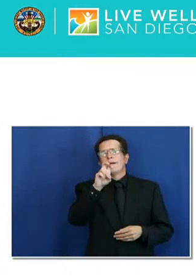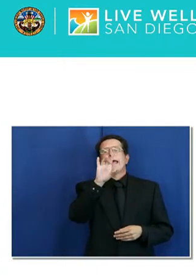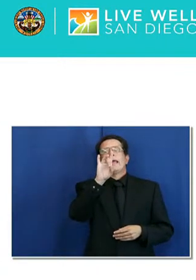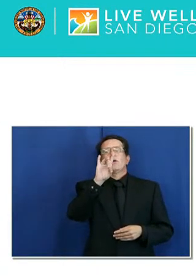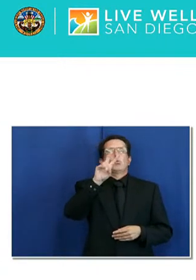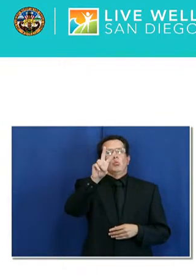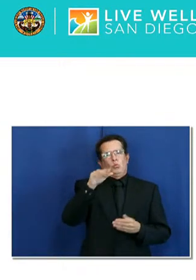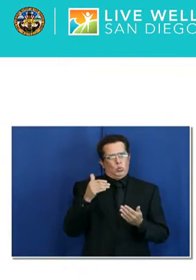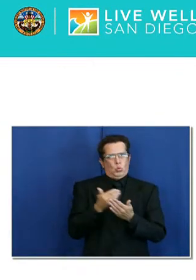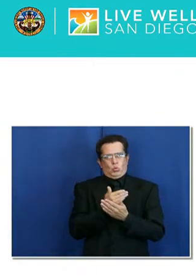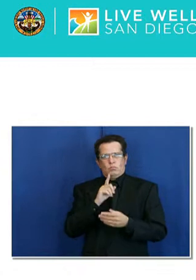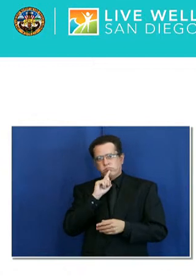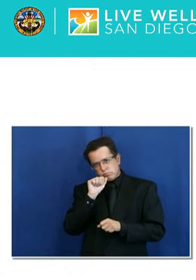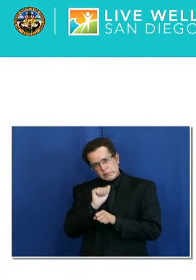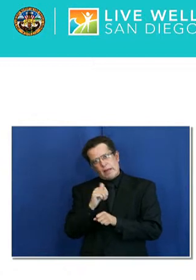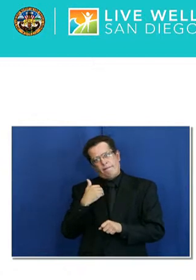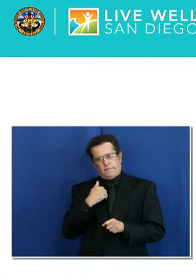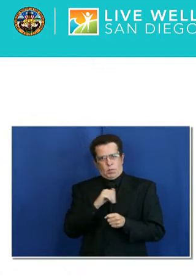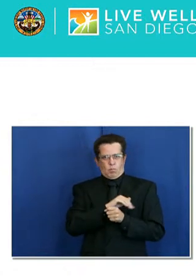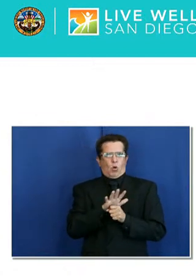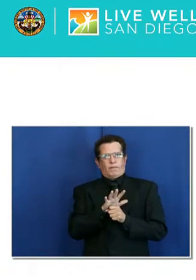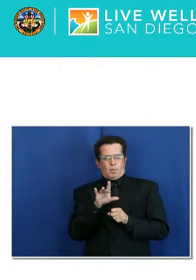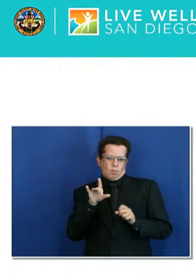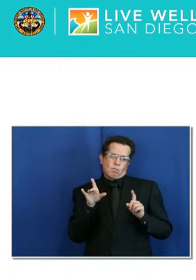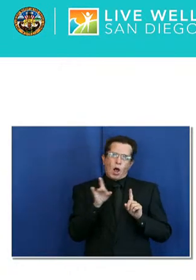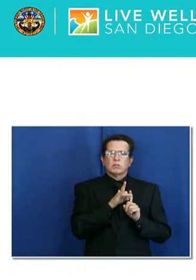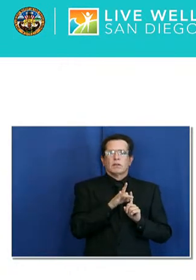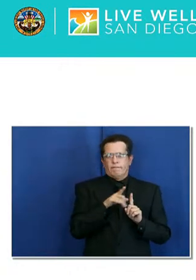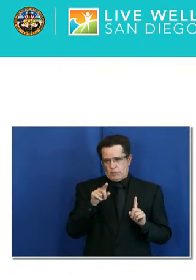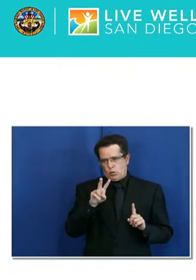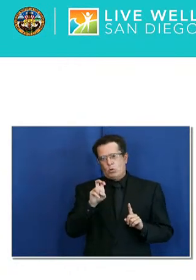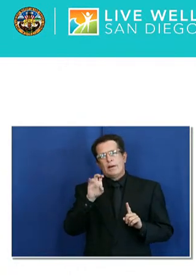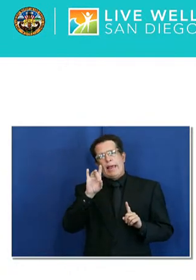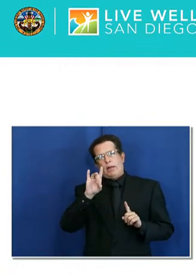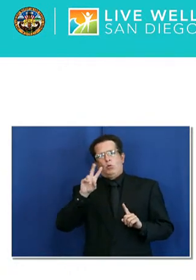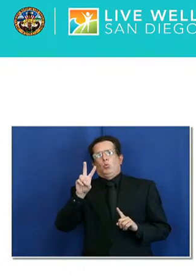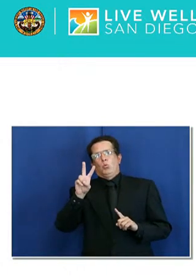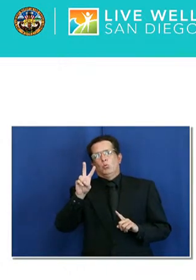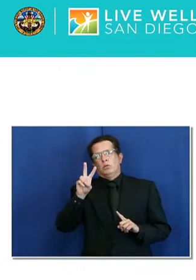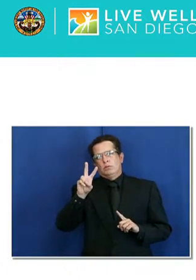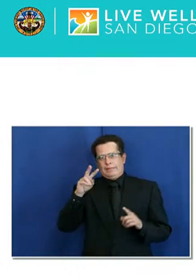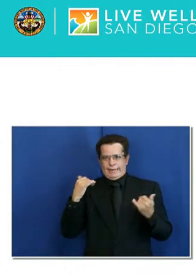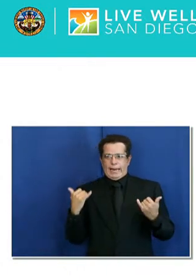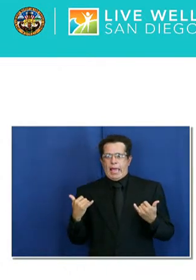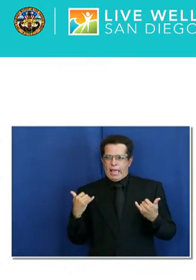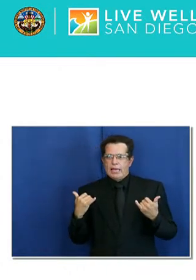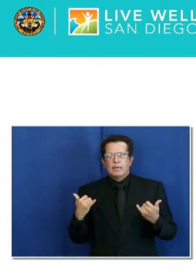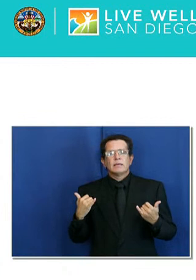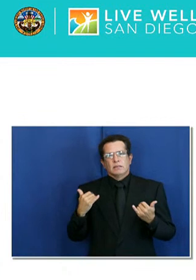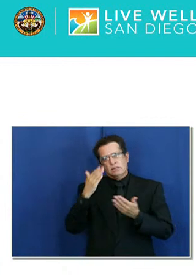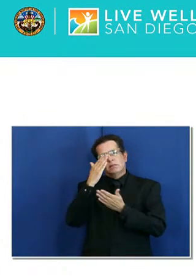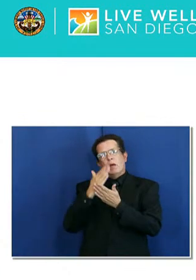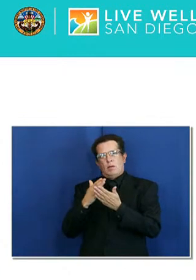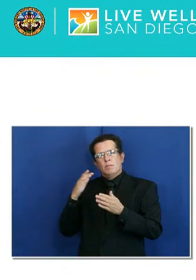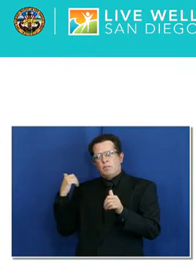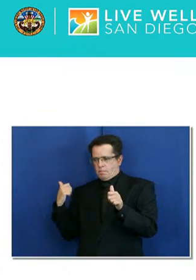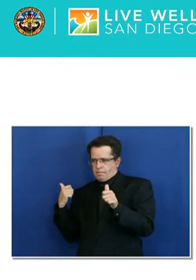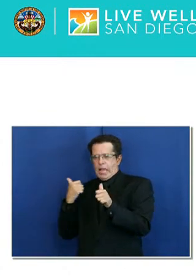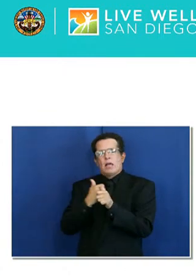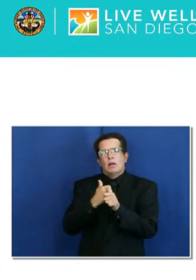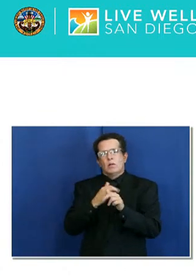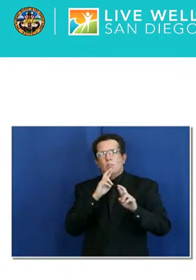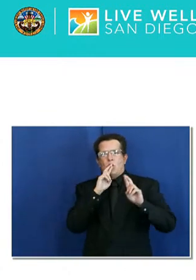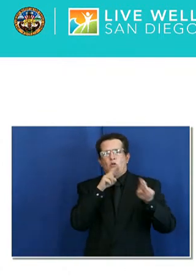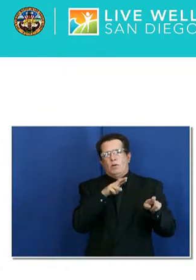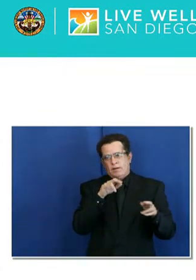cases out of 6,377 being reported today. Again, some of those are batching. You see represented by the asterisk, but